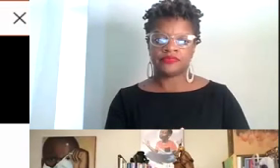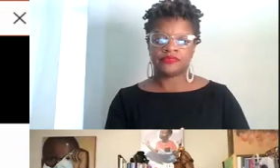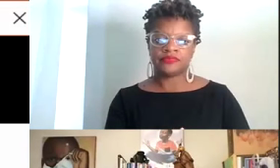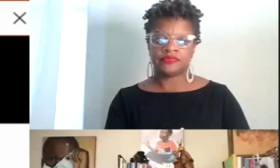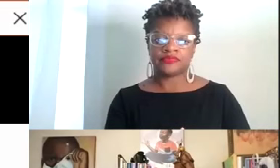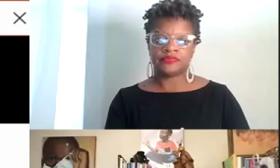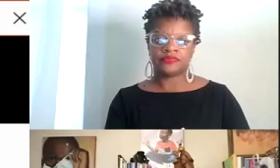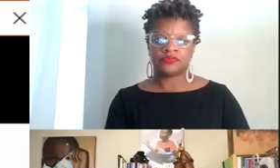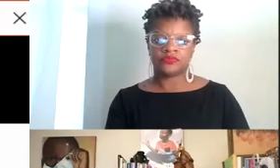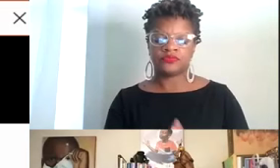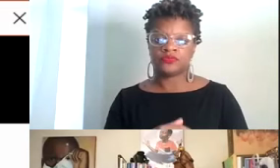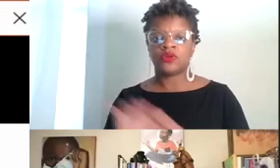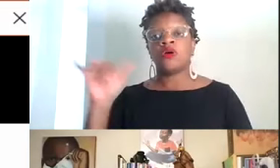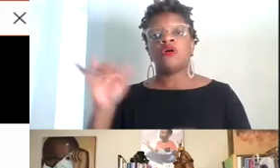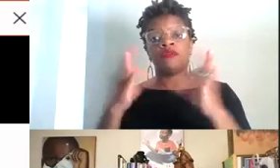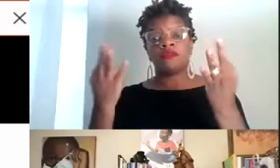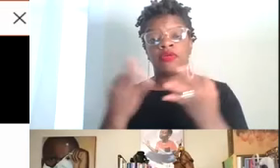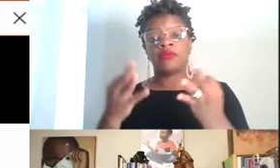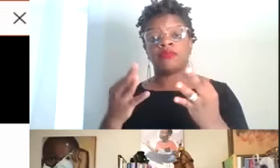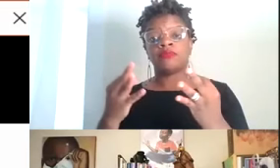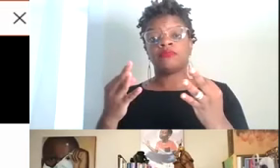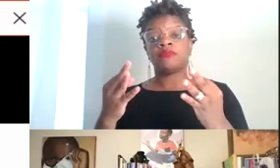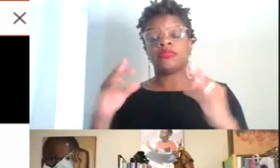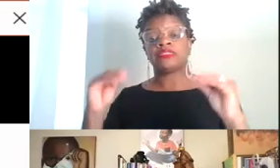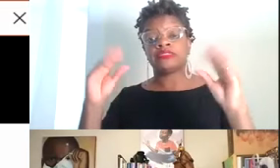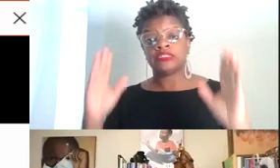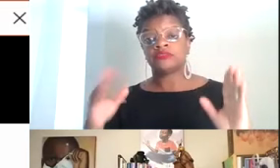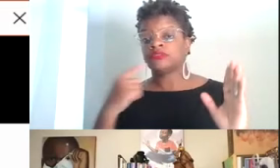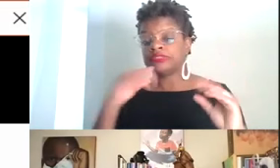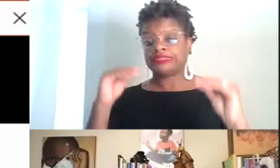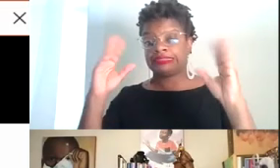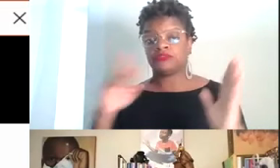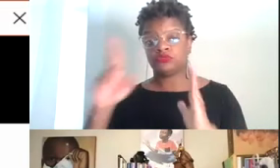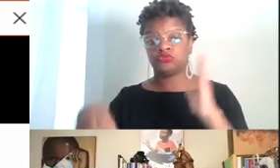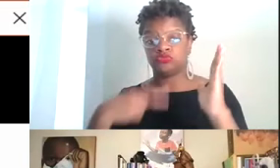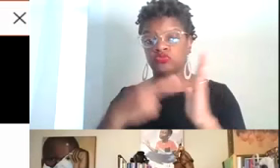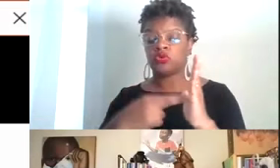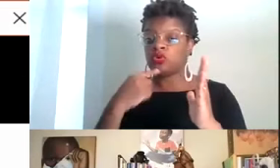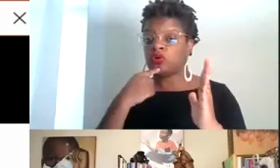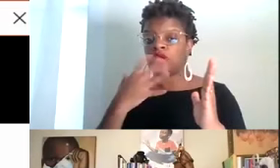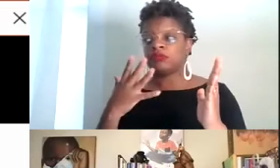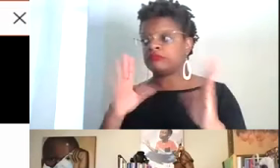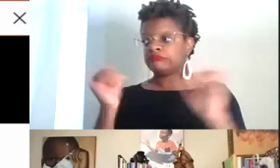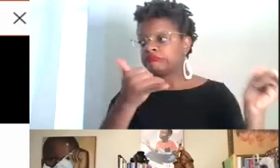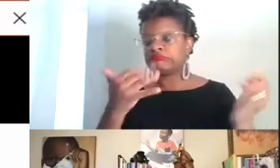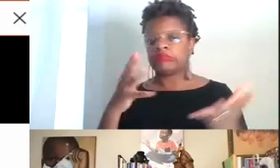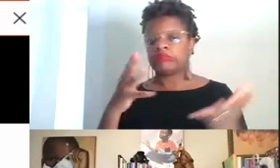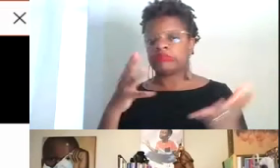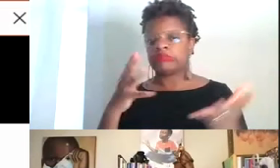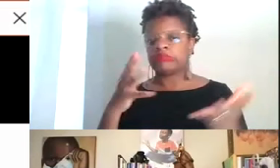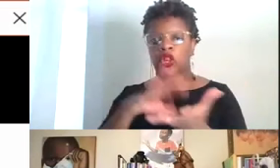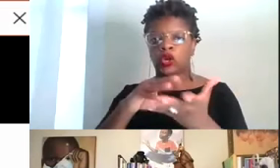from families and educators that the teacher's role in advancing playful learning is not clear. We know that there's new next